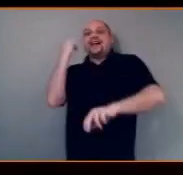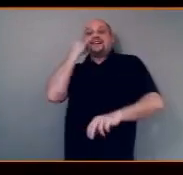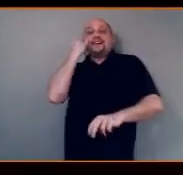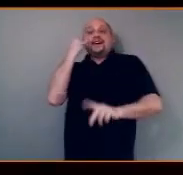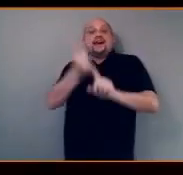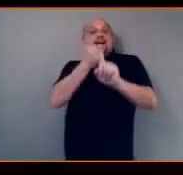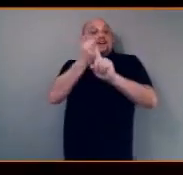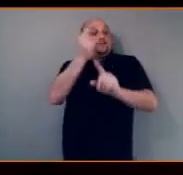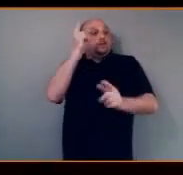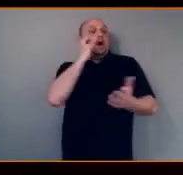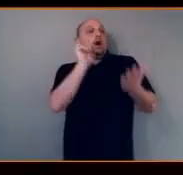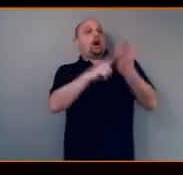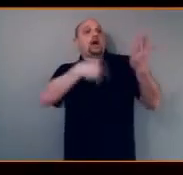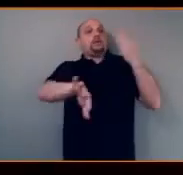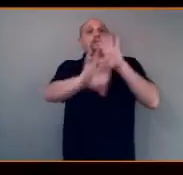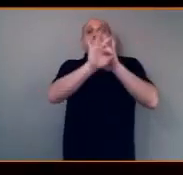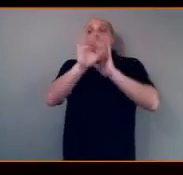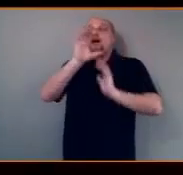on Mars?